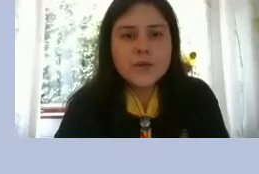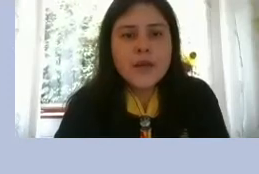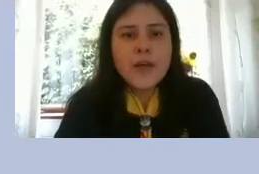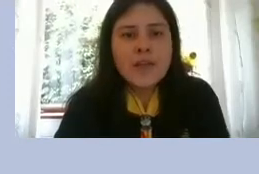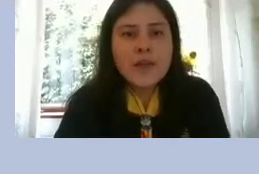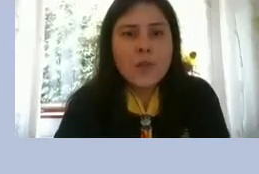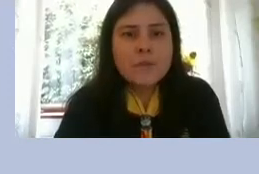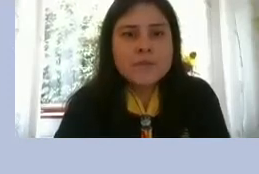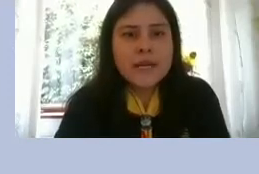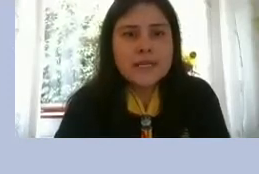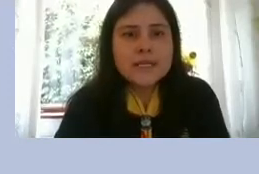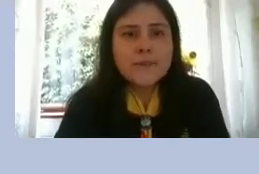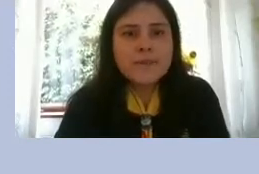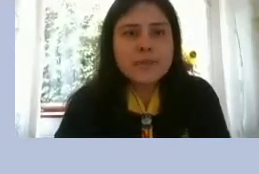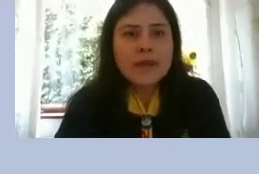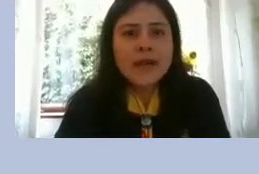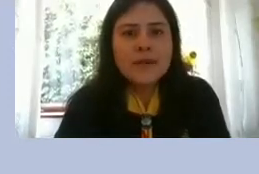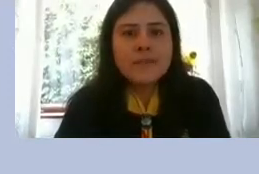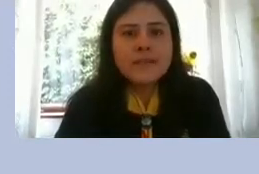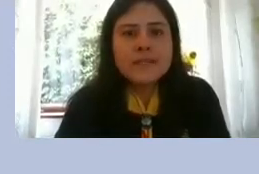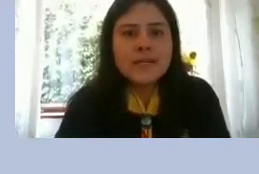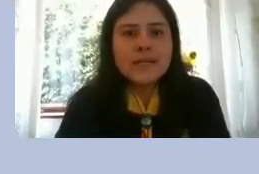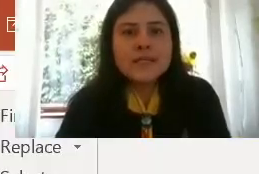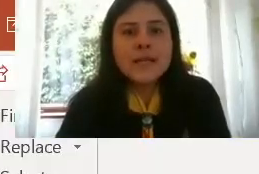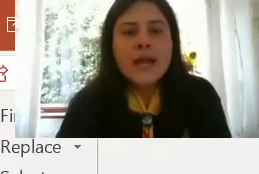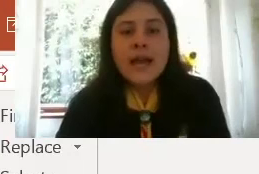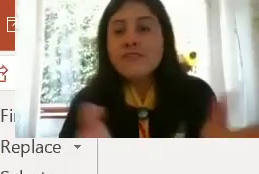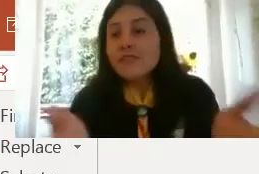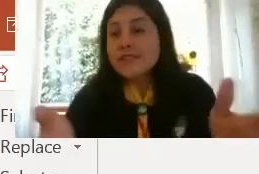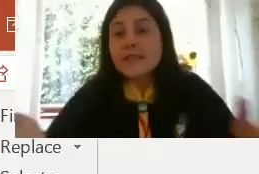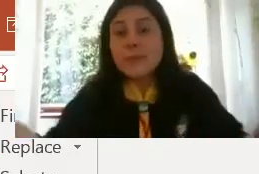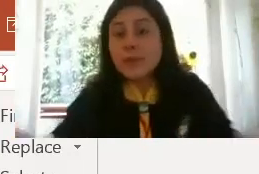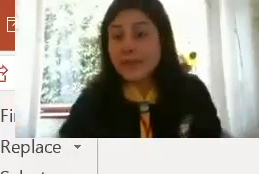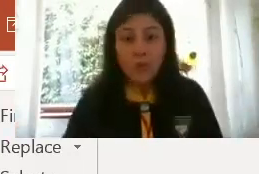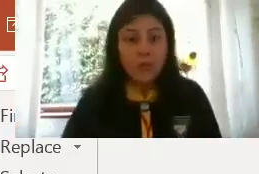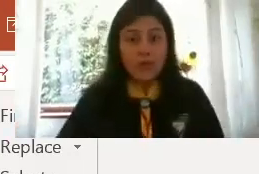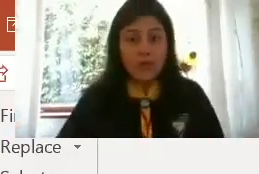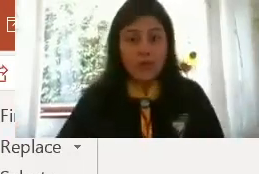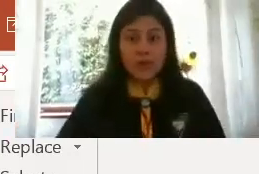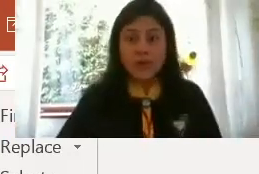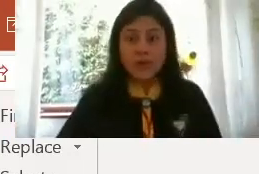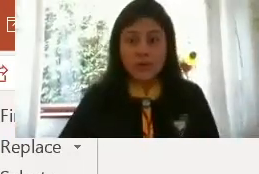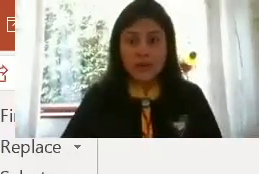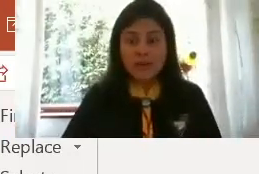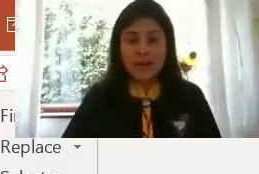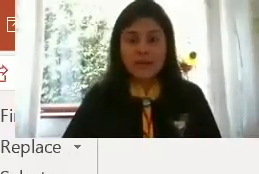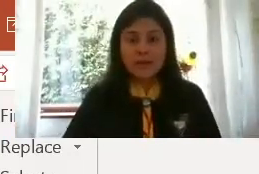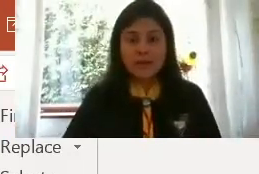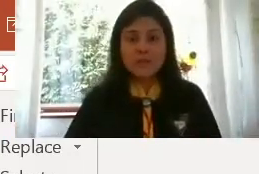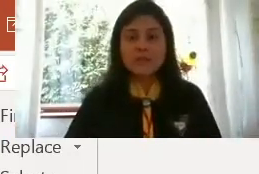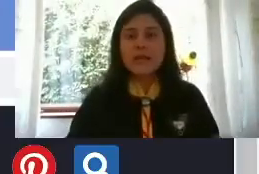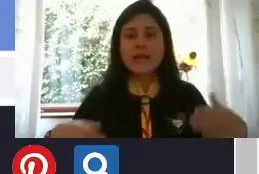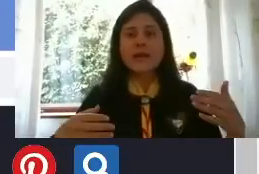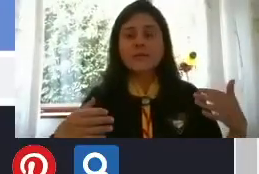you the website. This is it. And for example, now with the